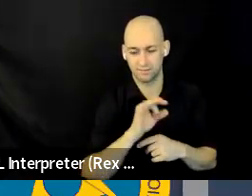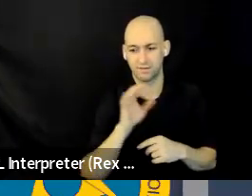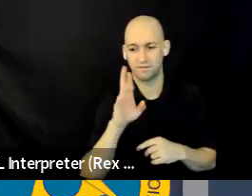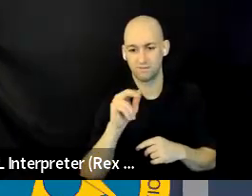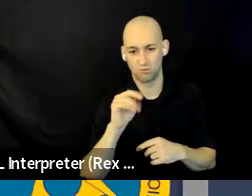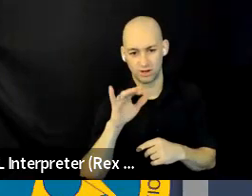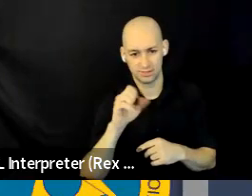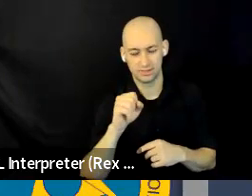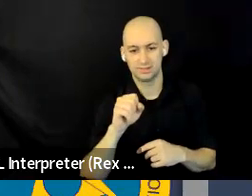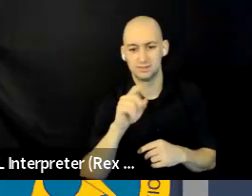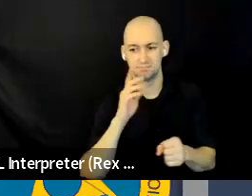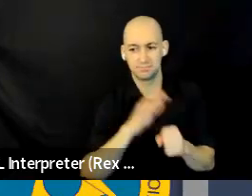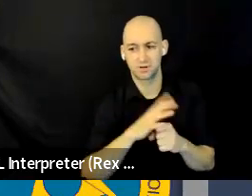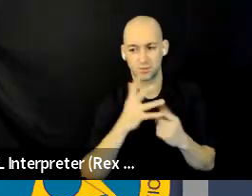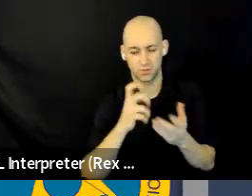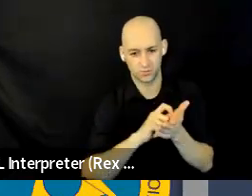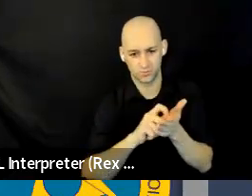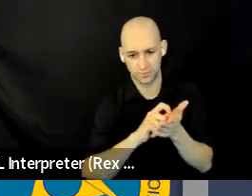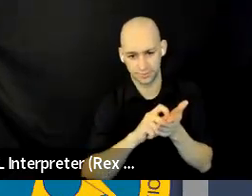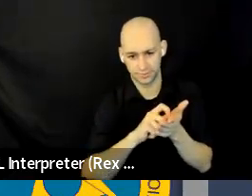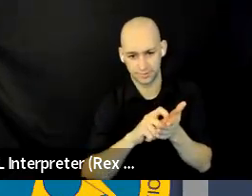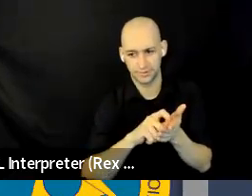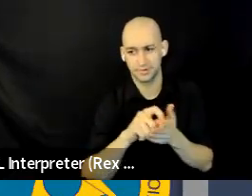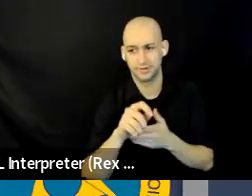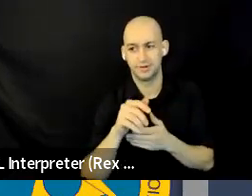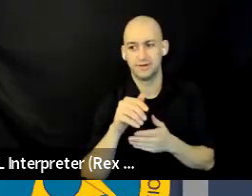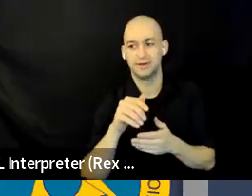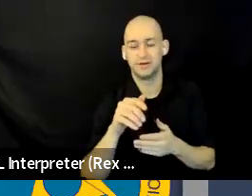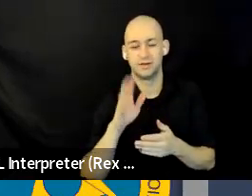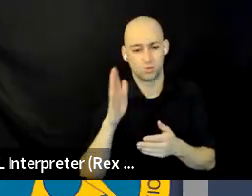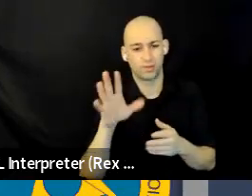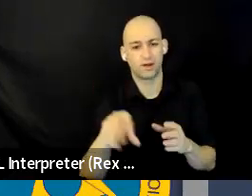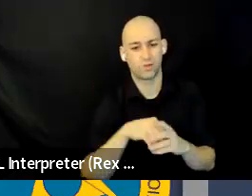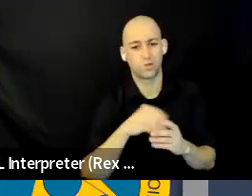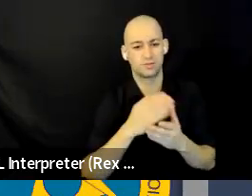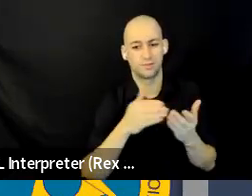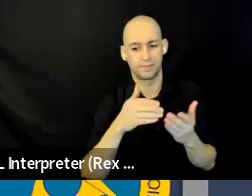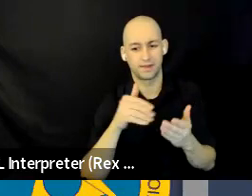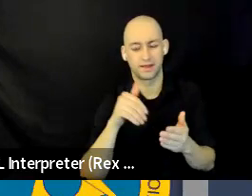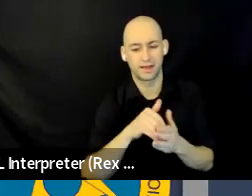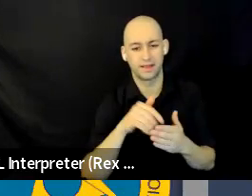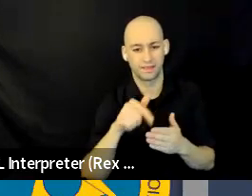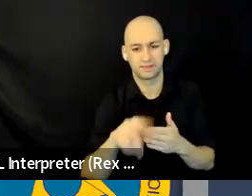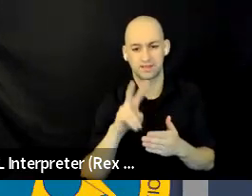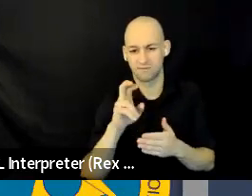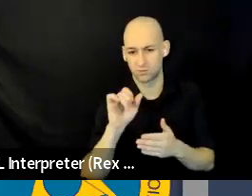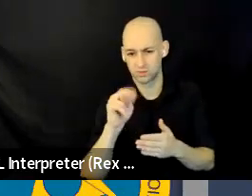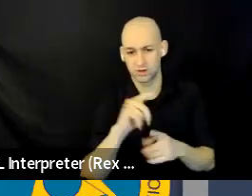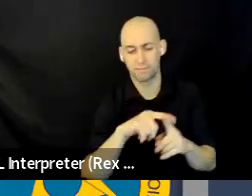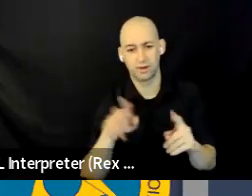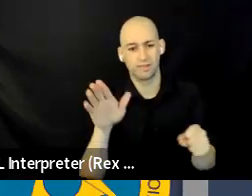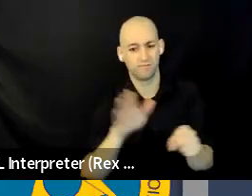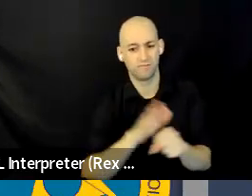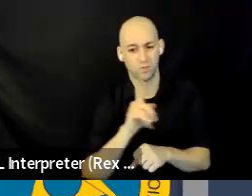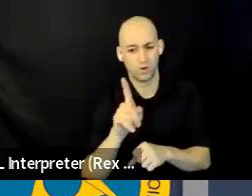in writing with blood, no, that she will include something in this version, but with the full one, do a